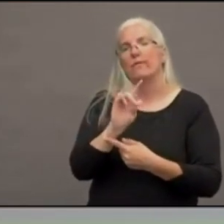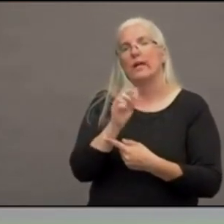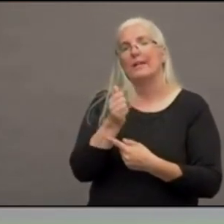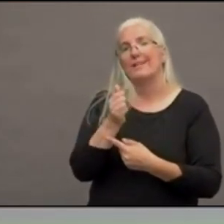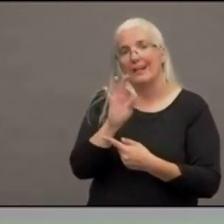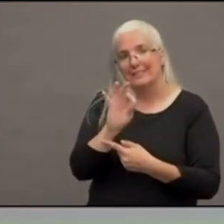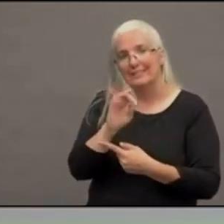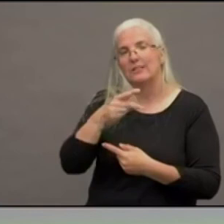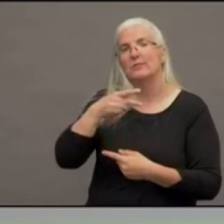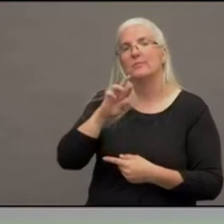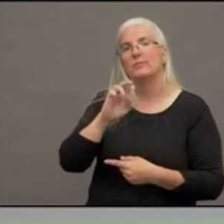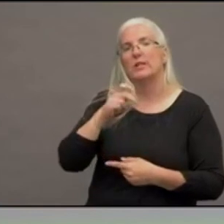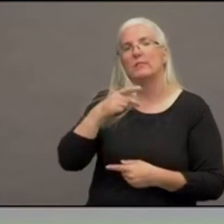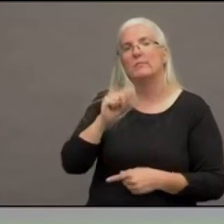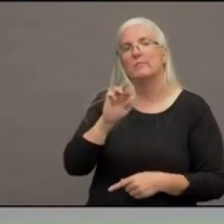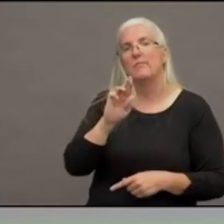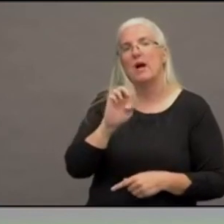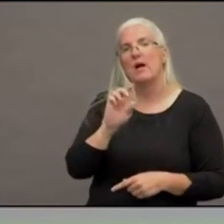COVID-19prepared.org,